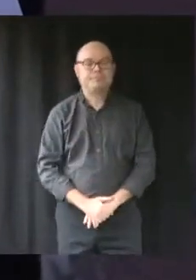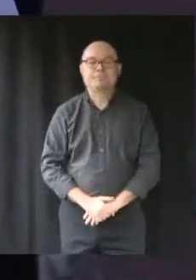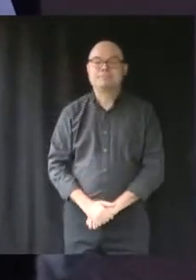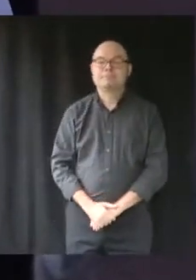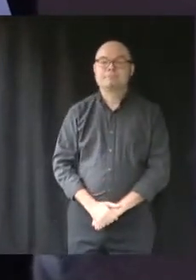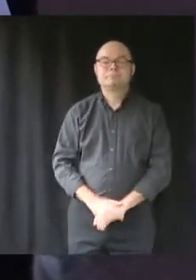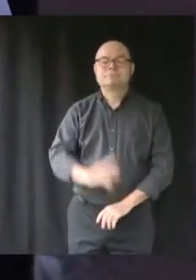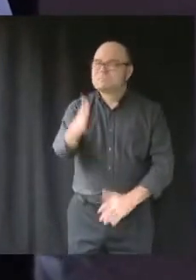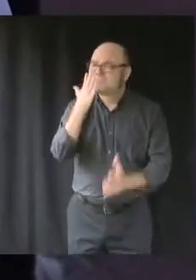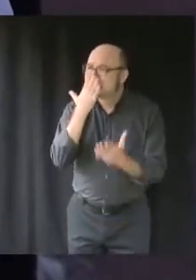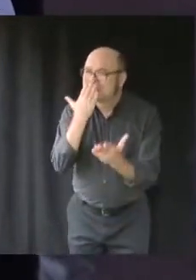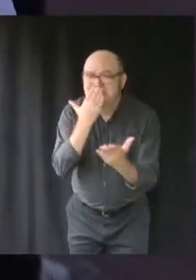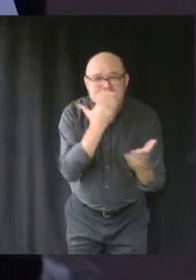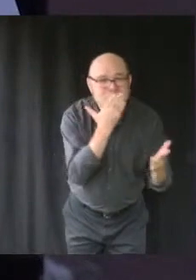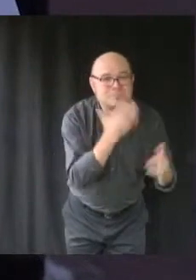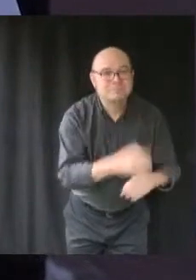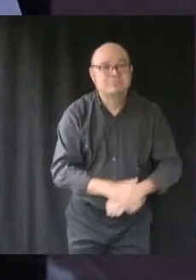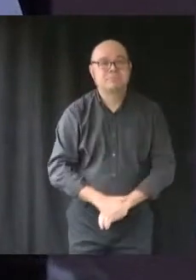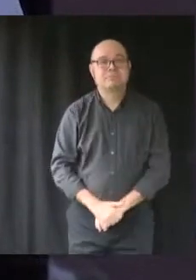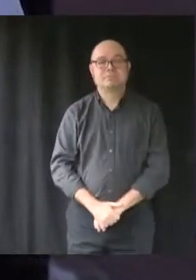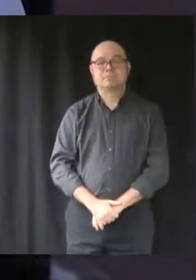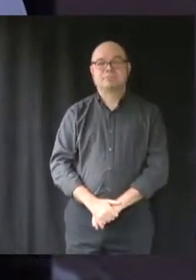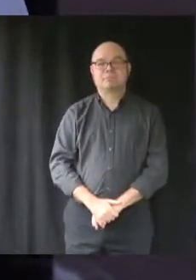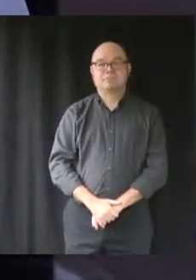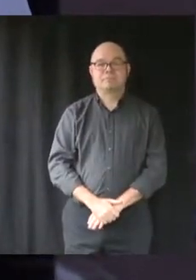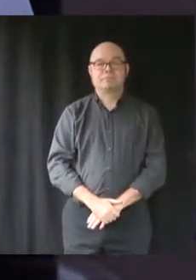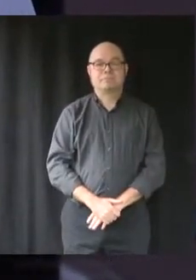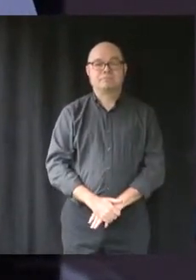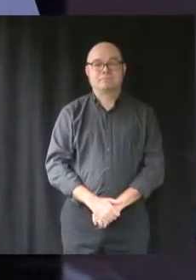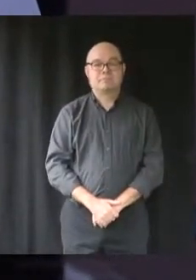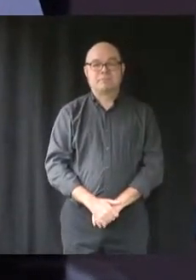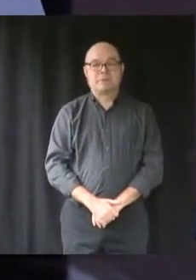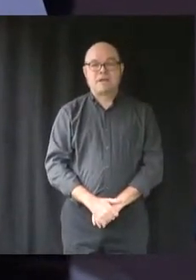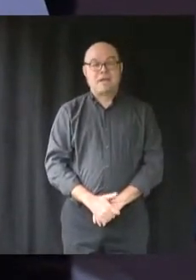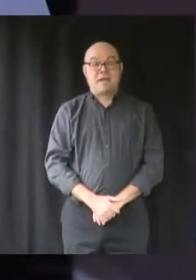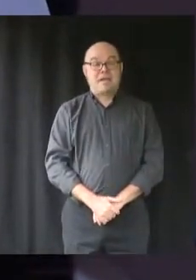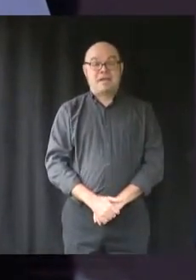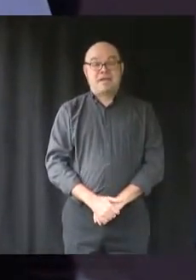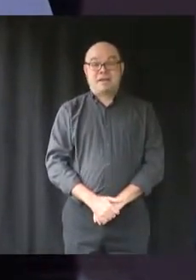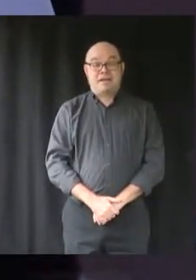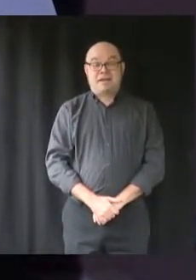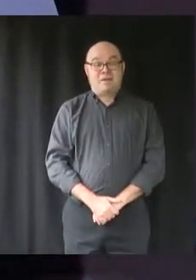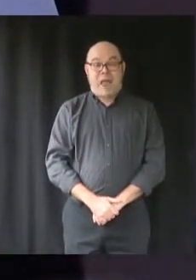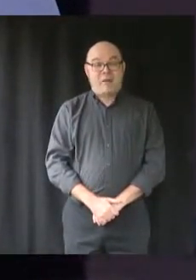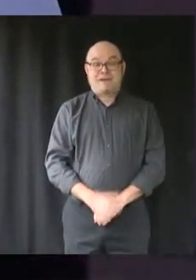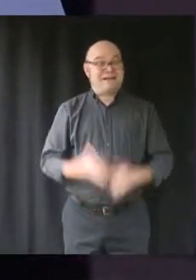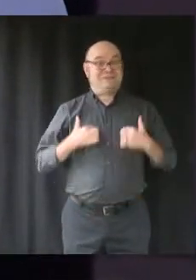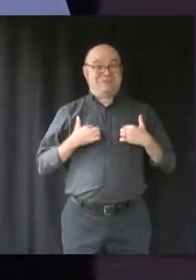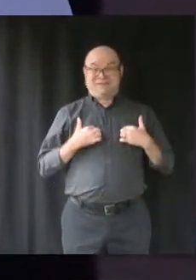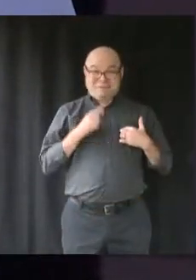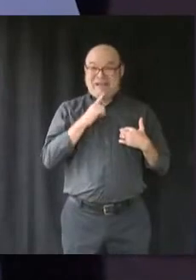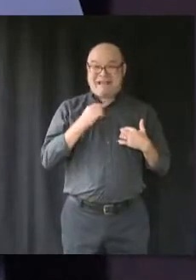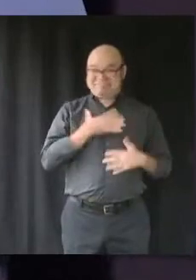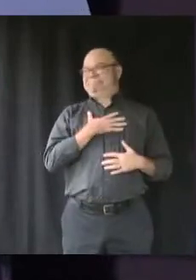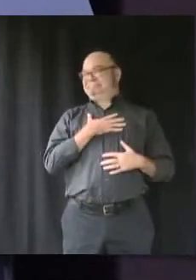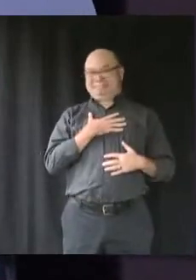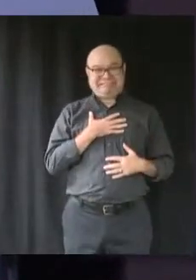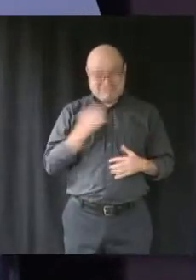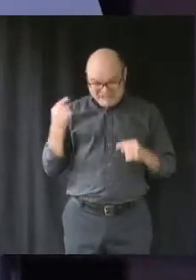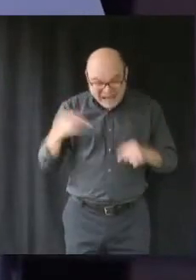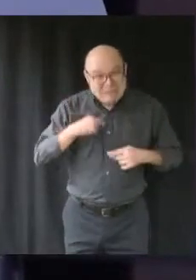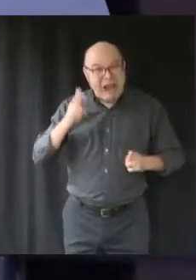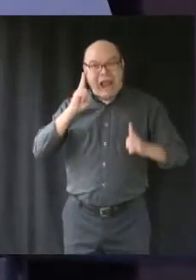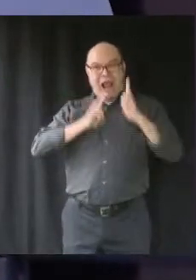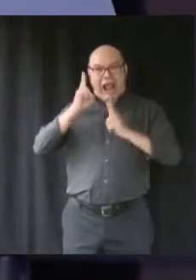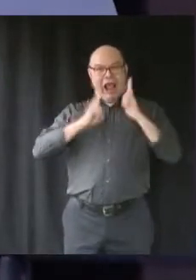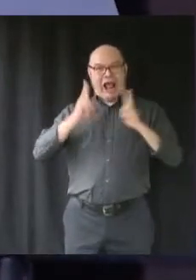Thank you so much. I am so deeply excited and honored to celebrate this